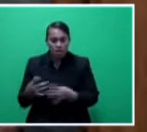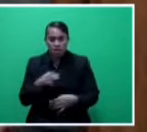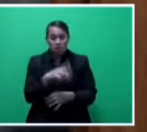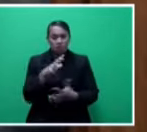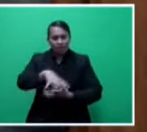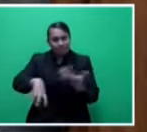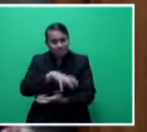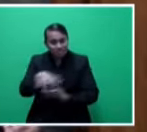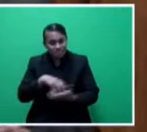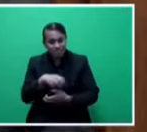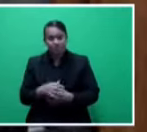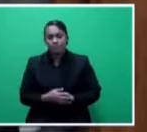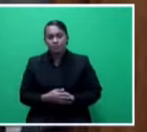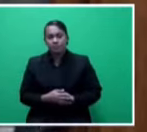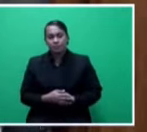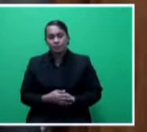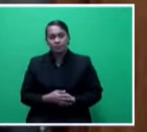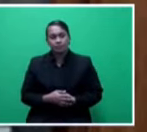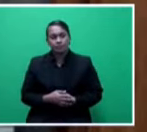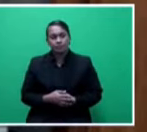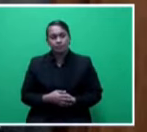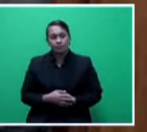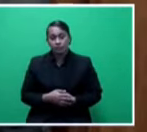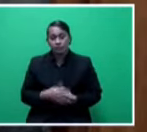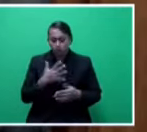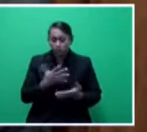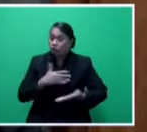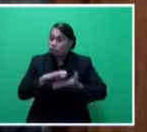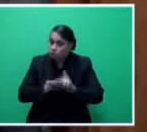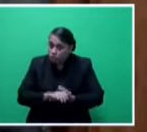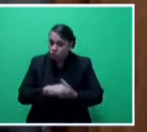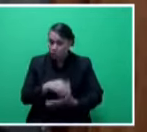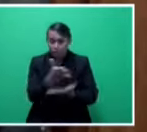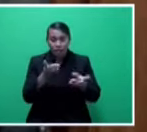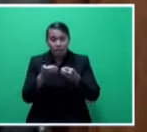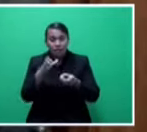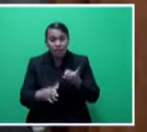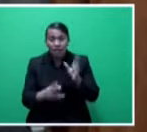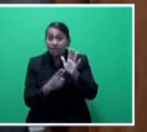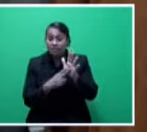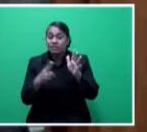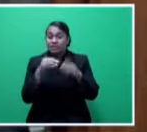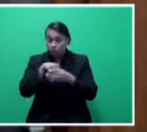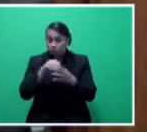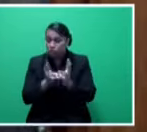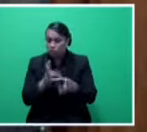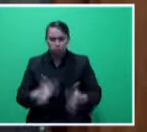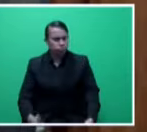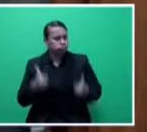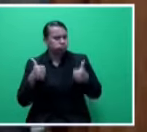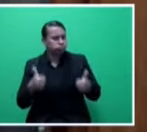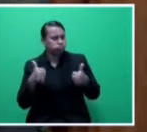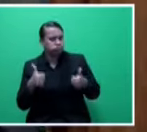tropical cyclone Harold. I congratulate the Director Met and his team for a job well done and for their continued focus on innovating their